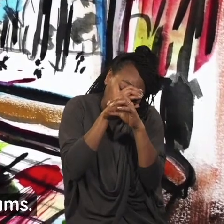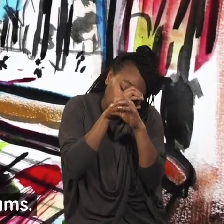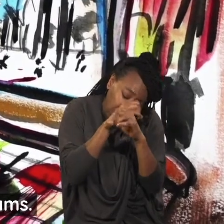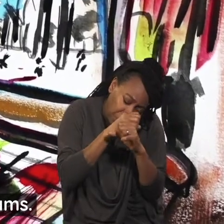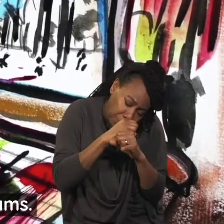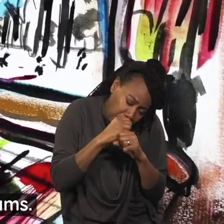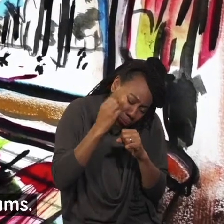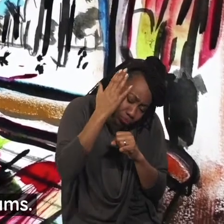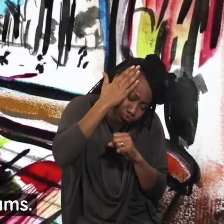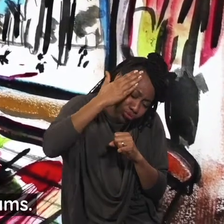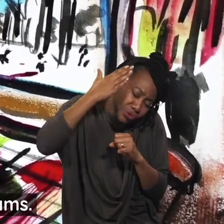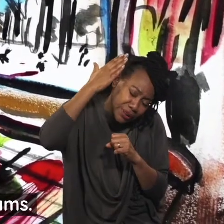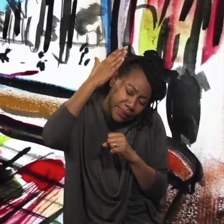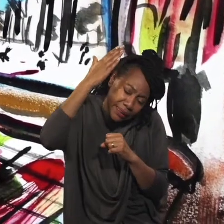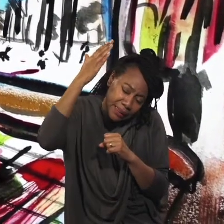of dreams.